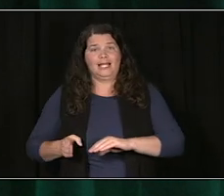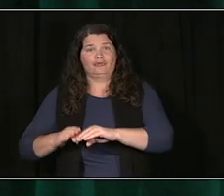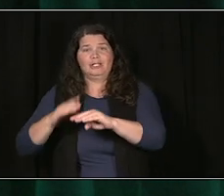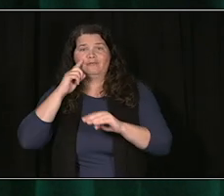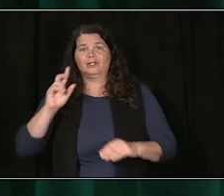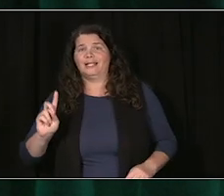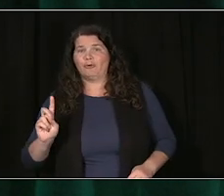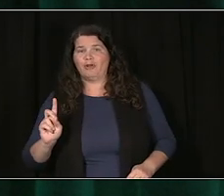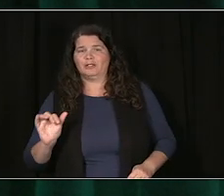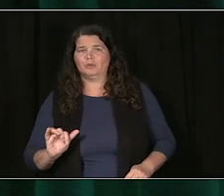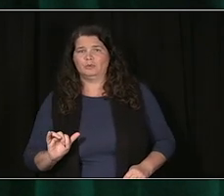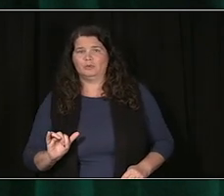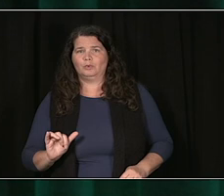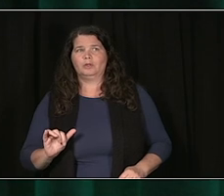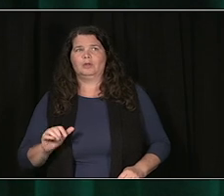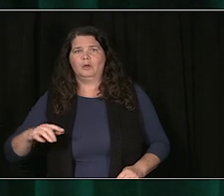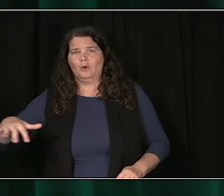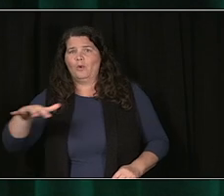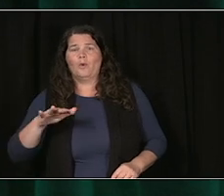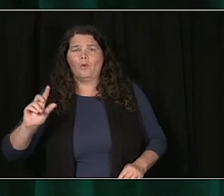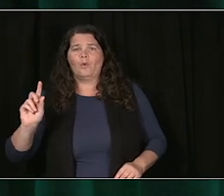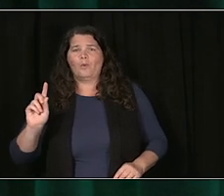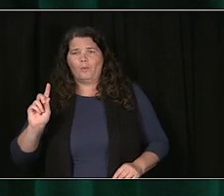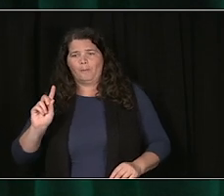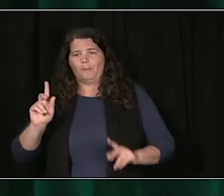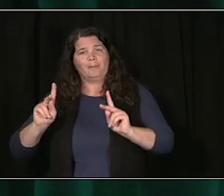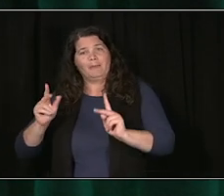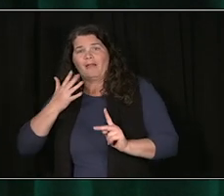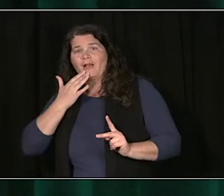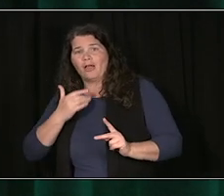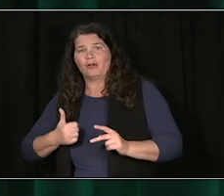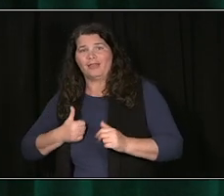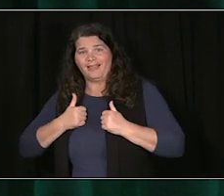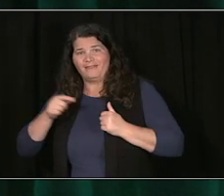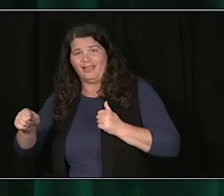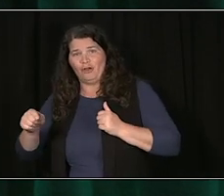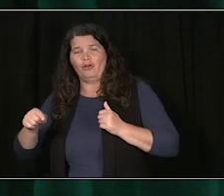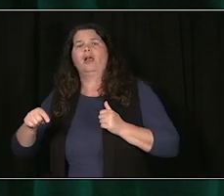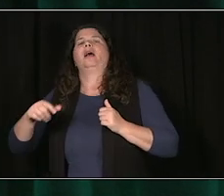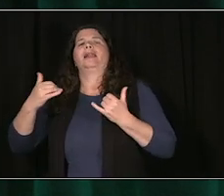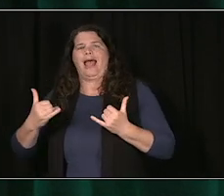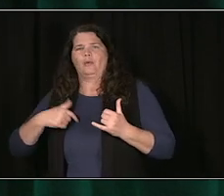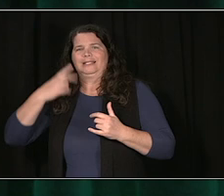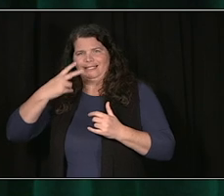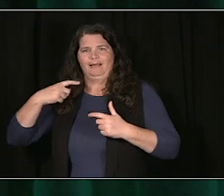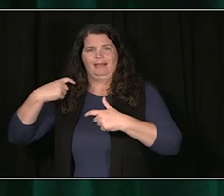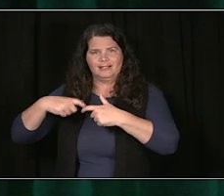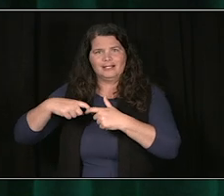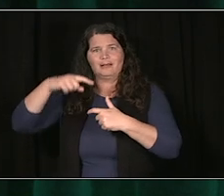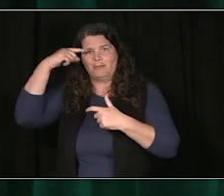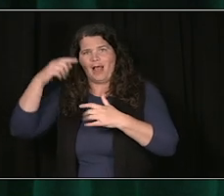areas that are Black people are and people of color, Latinas, others are representing communities that are